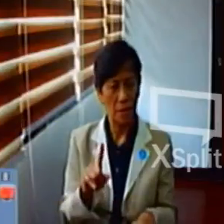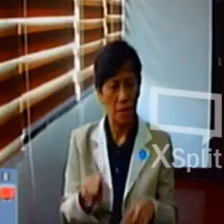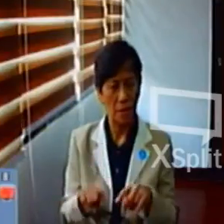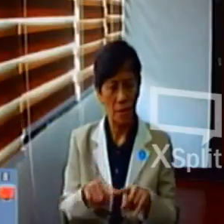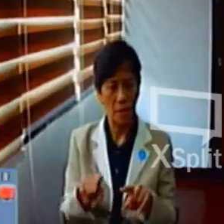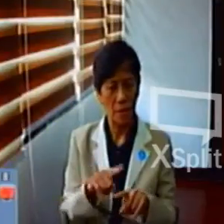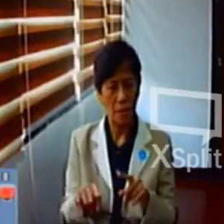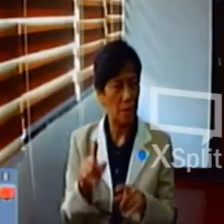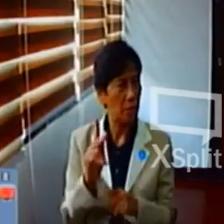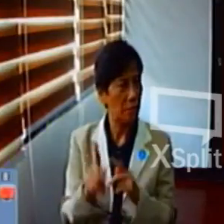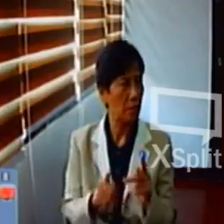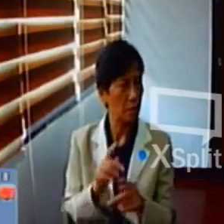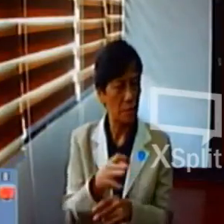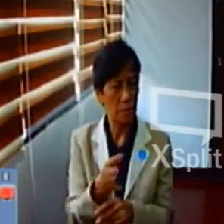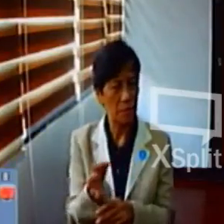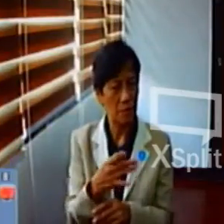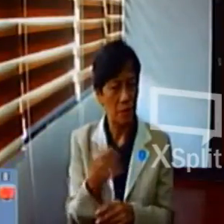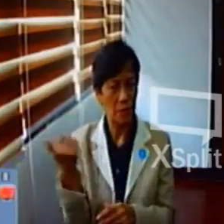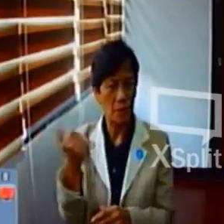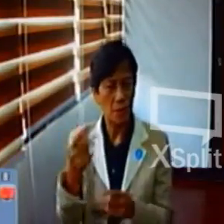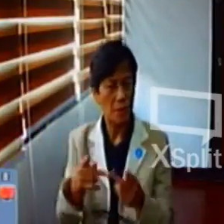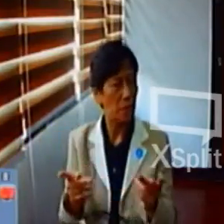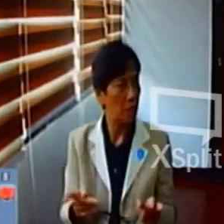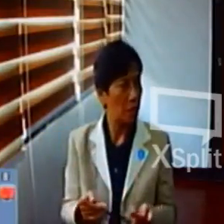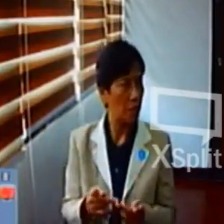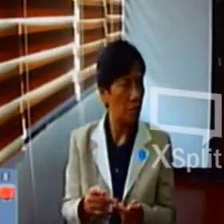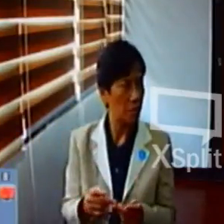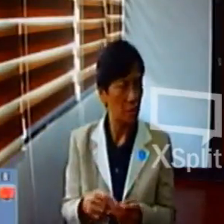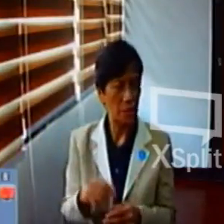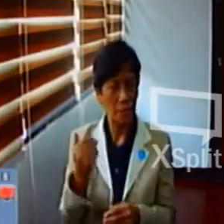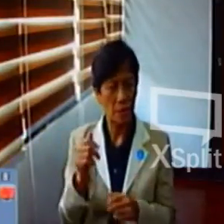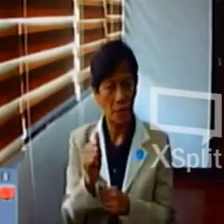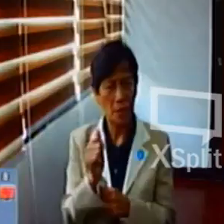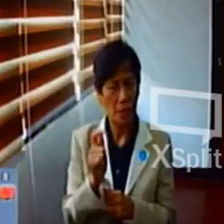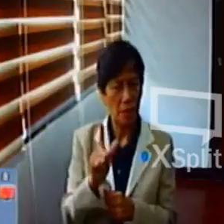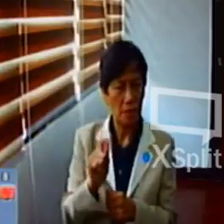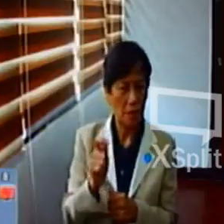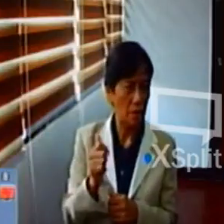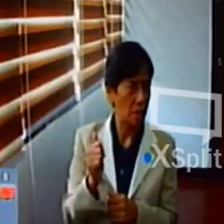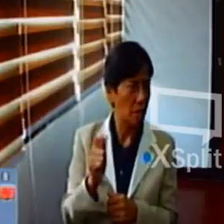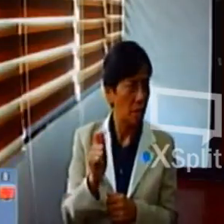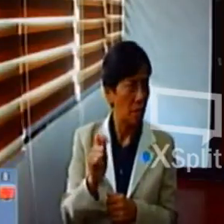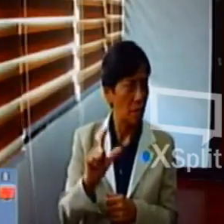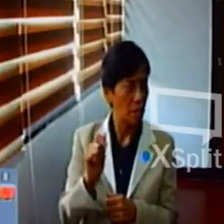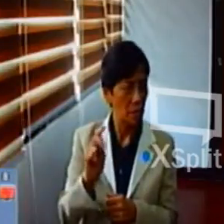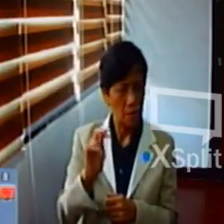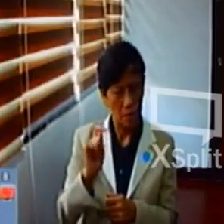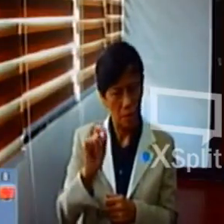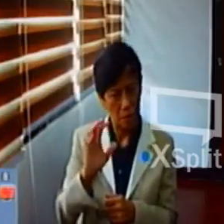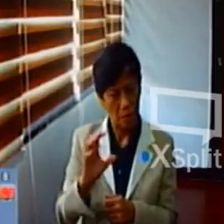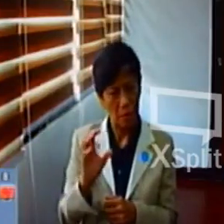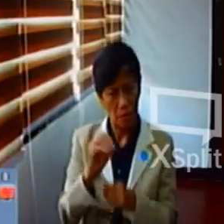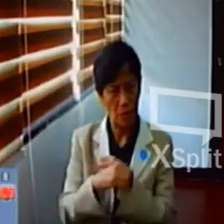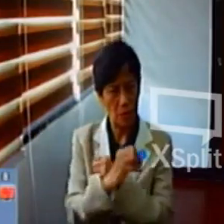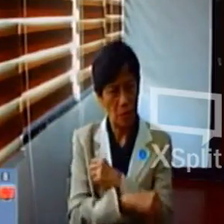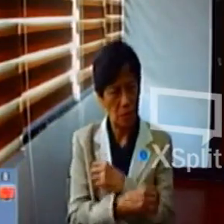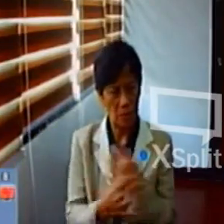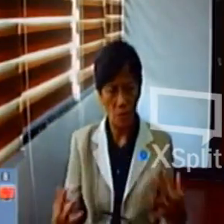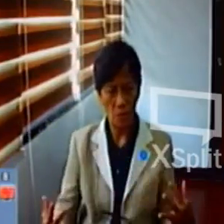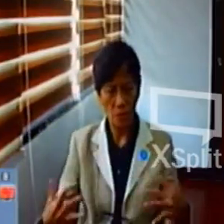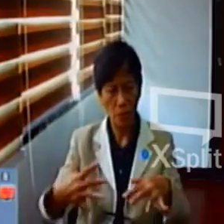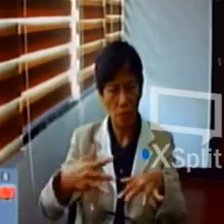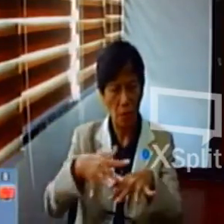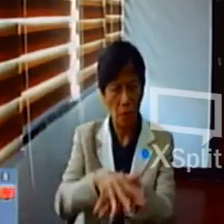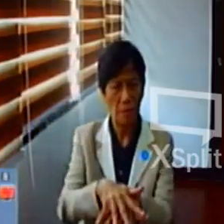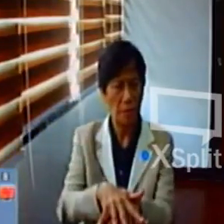the Central Pacific and species in the Atlantic Ocean, for example, are sort of overlaps in our area. So